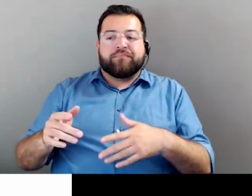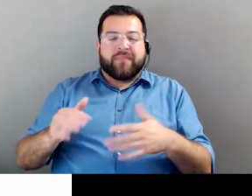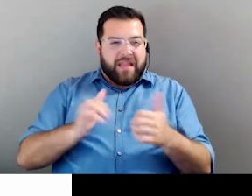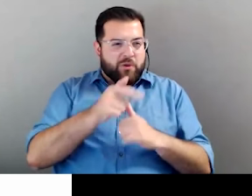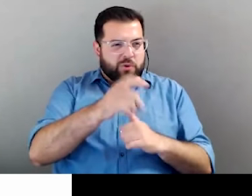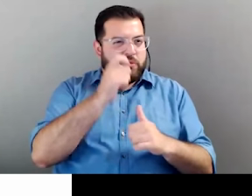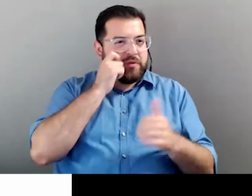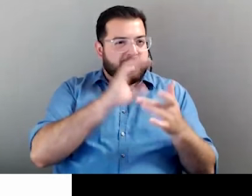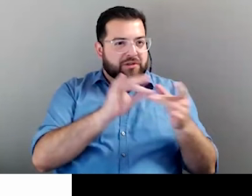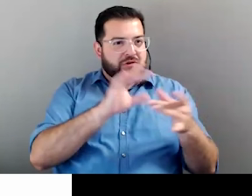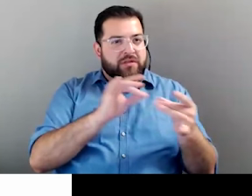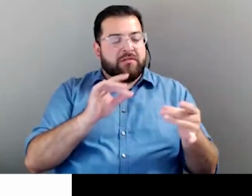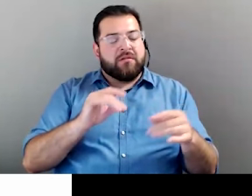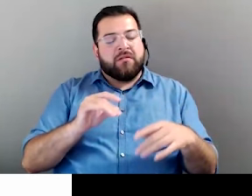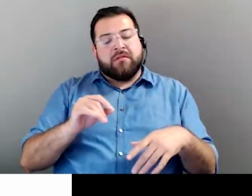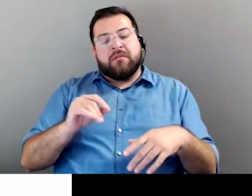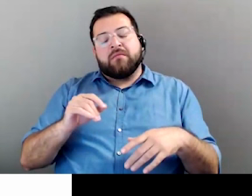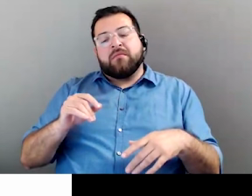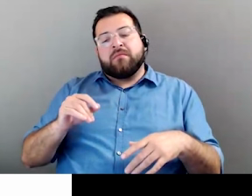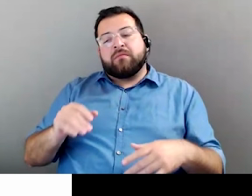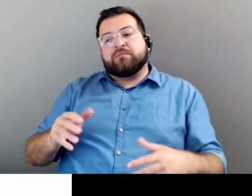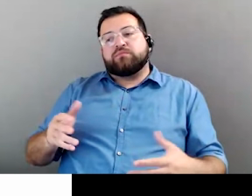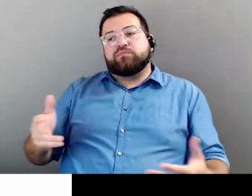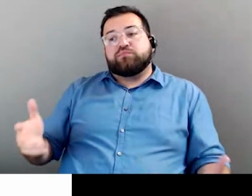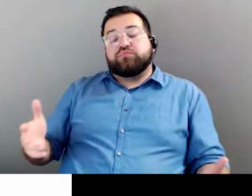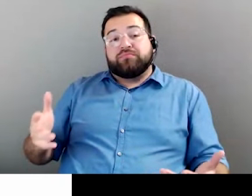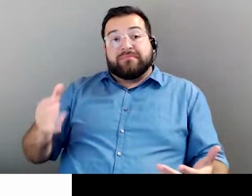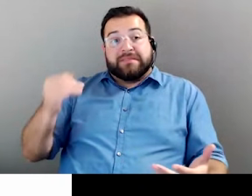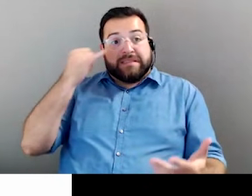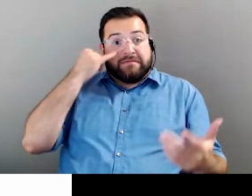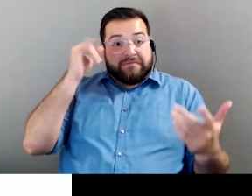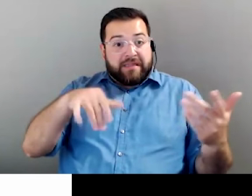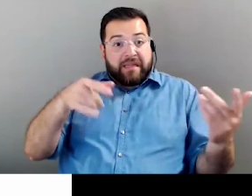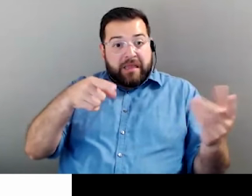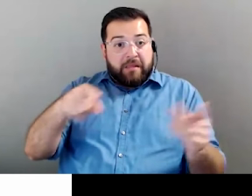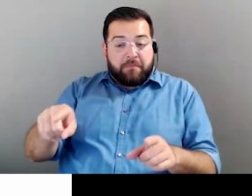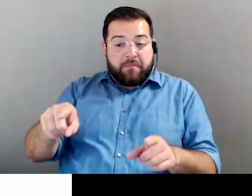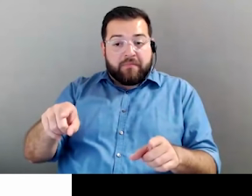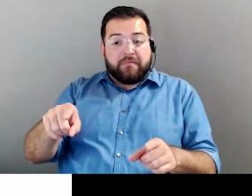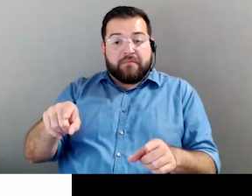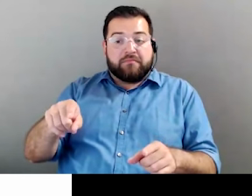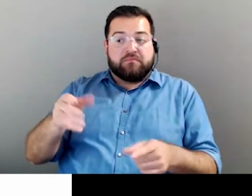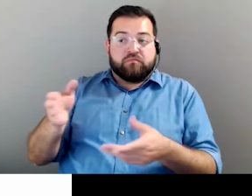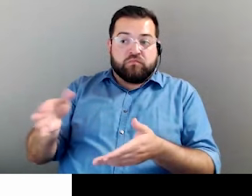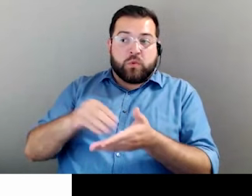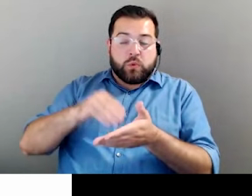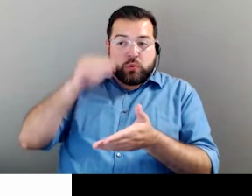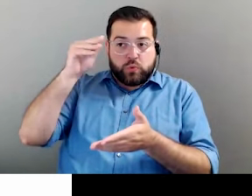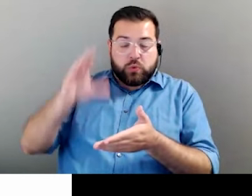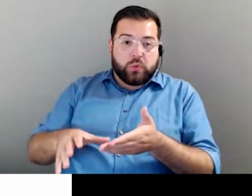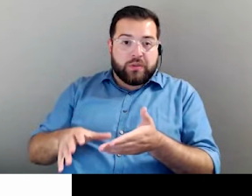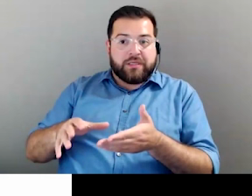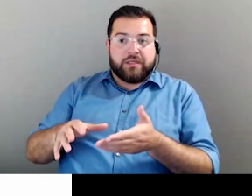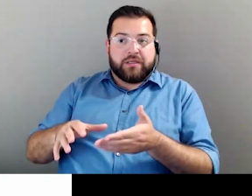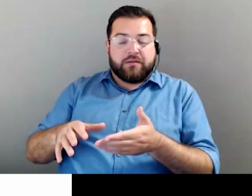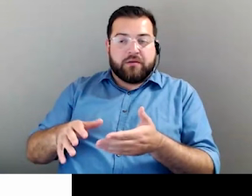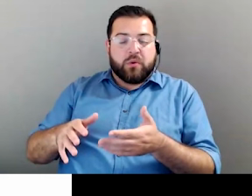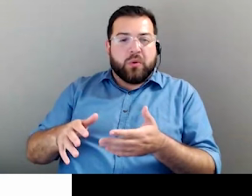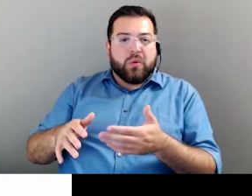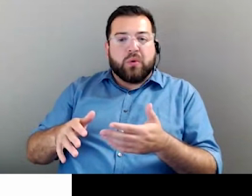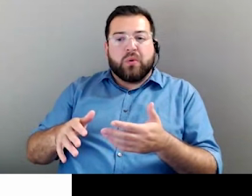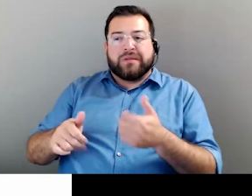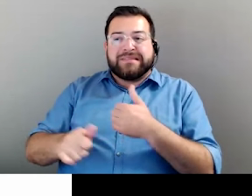or addressed. And so at that point, if the student is kind of like in danger of failing because they've missed